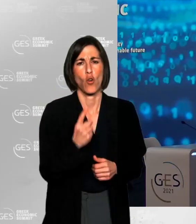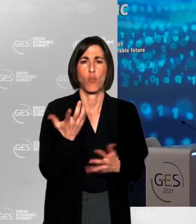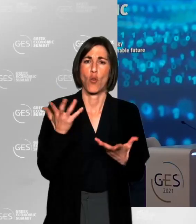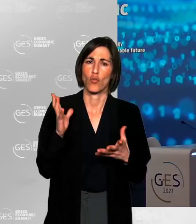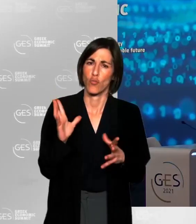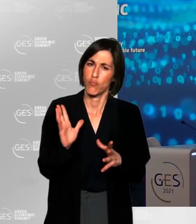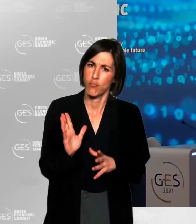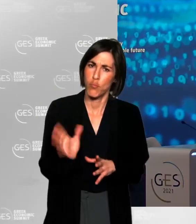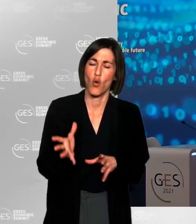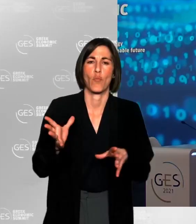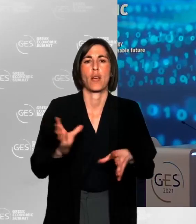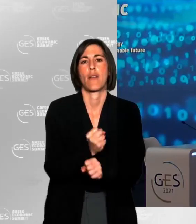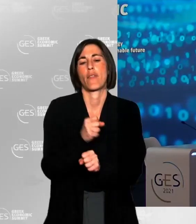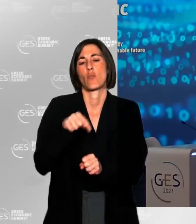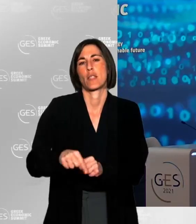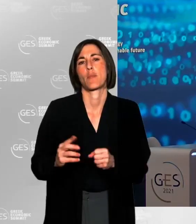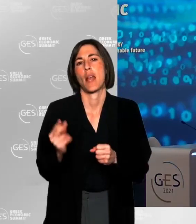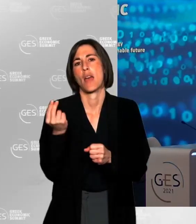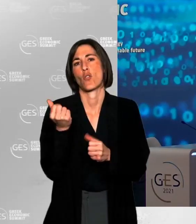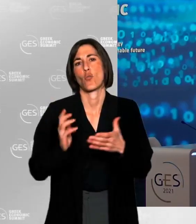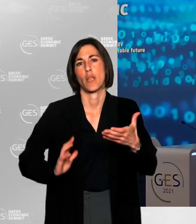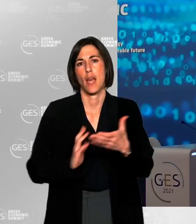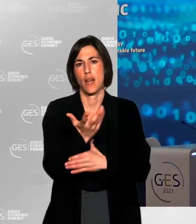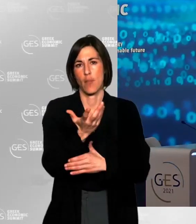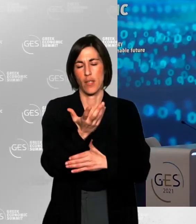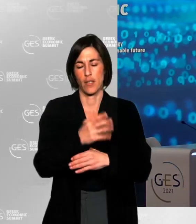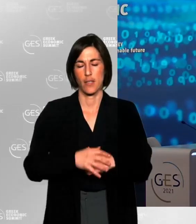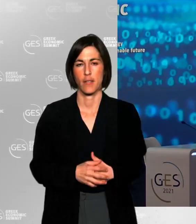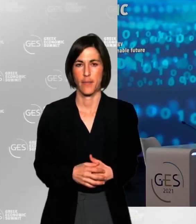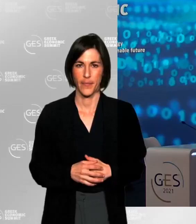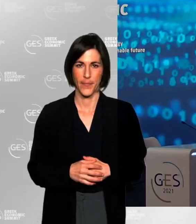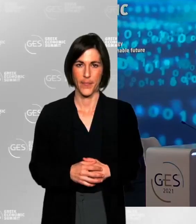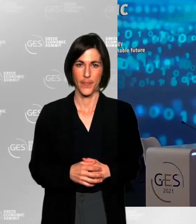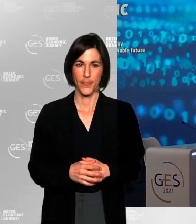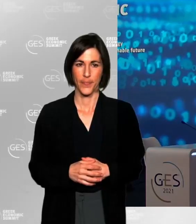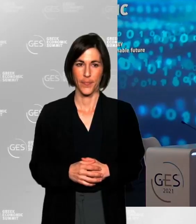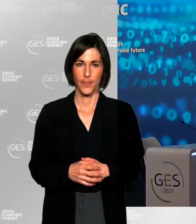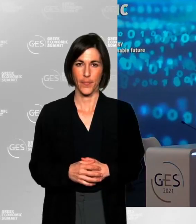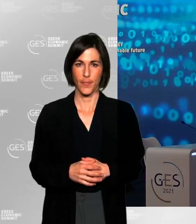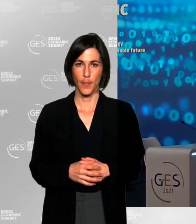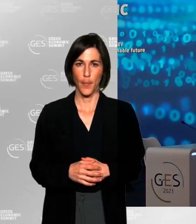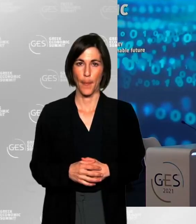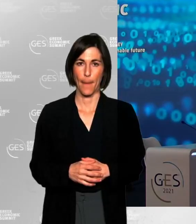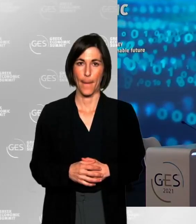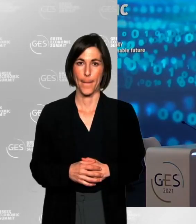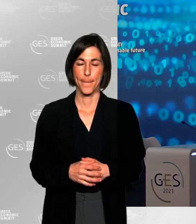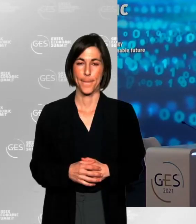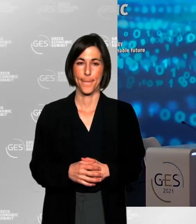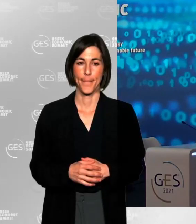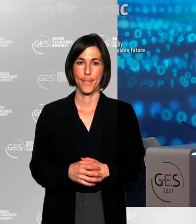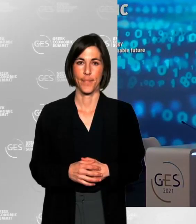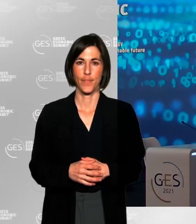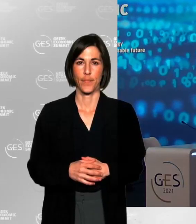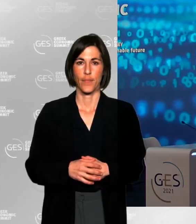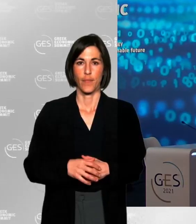growth, the fault is not with the economists, because the economists know what to recommend. The fault is with politicians and policy making.